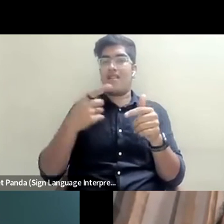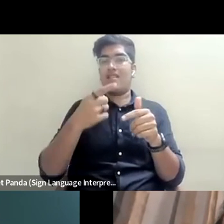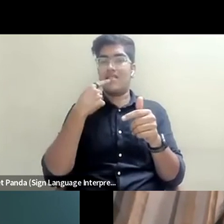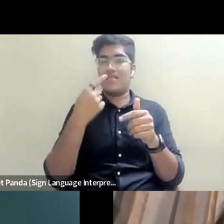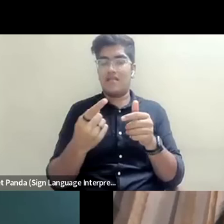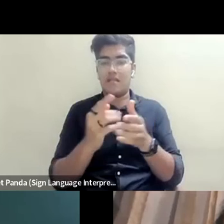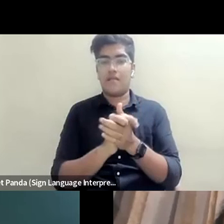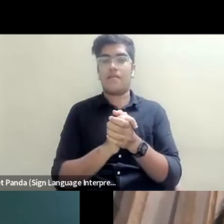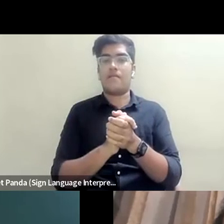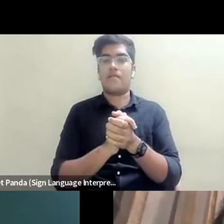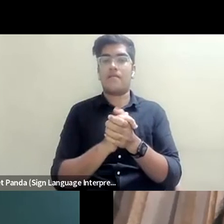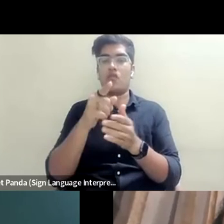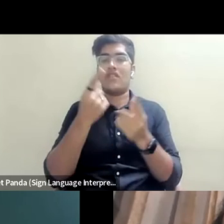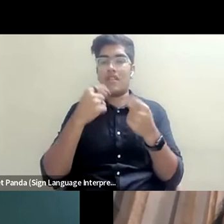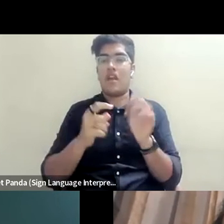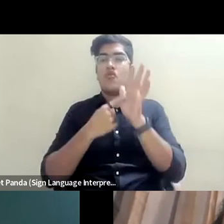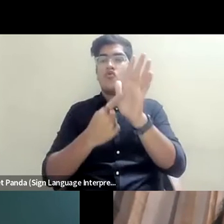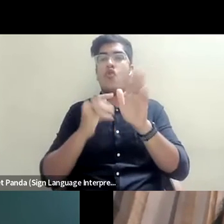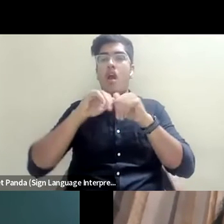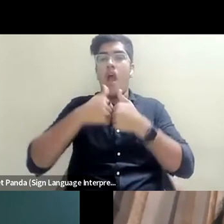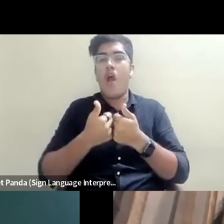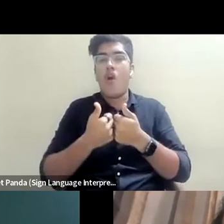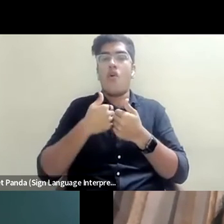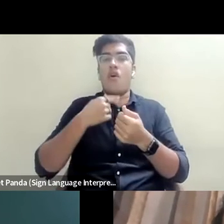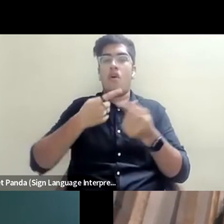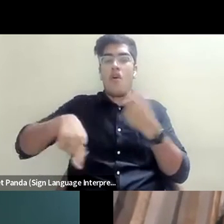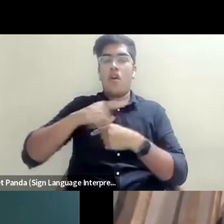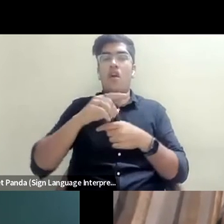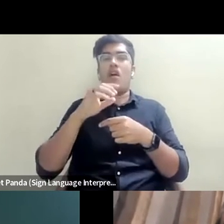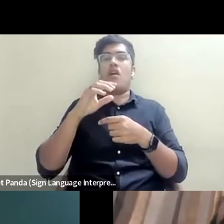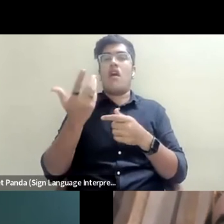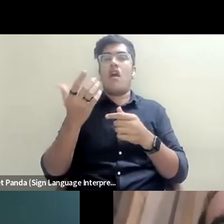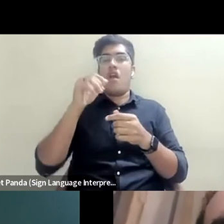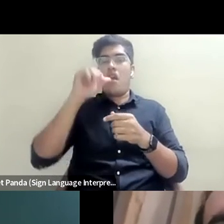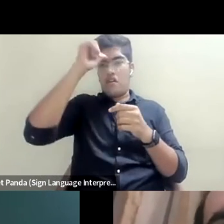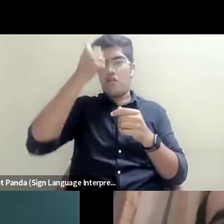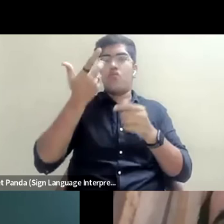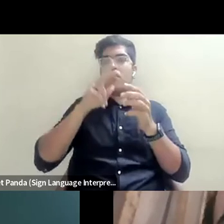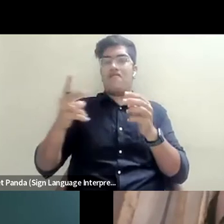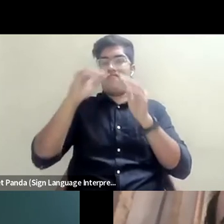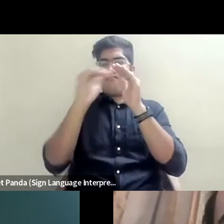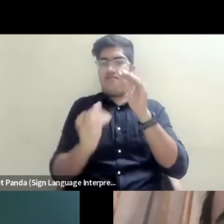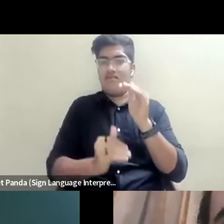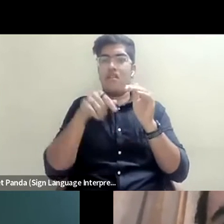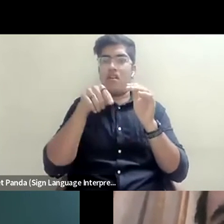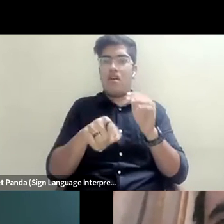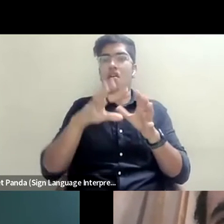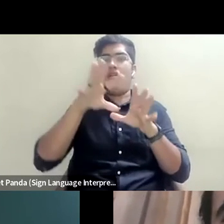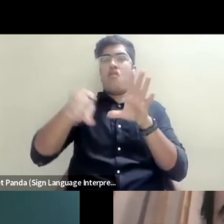to show how we have deteriorated into caste republic rather than a democratic republic.